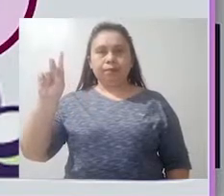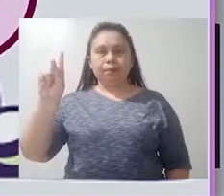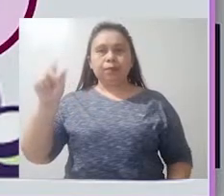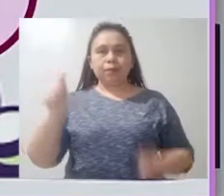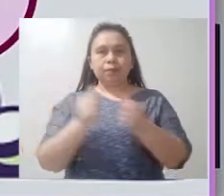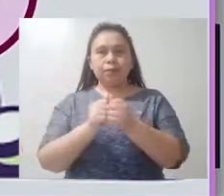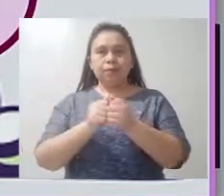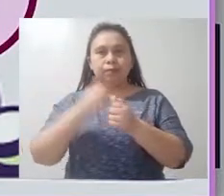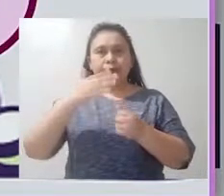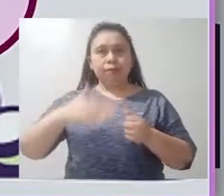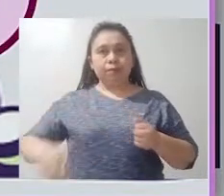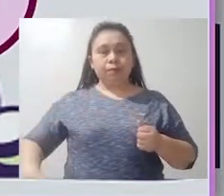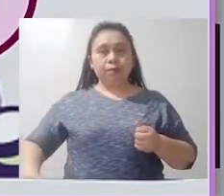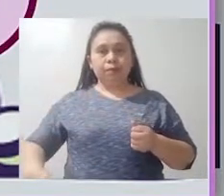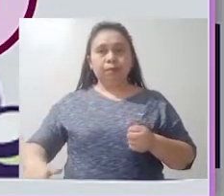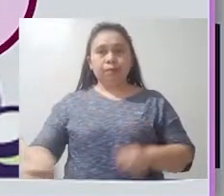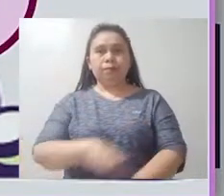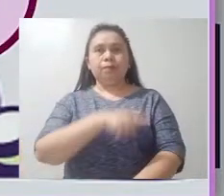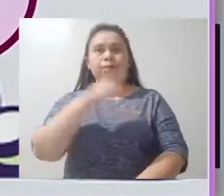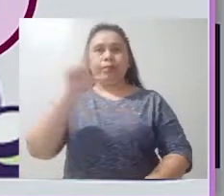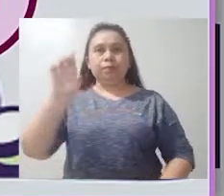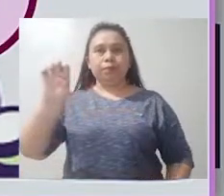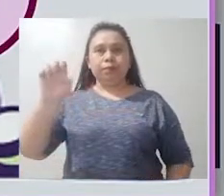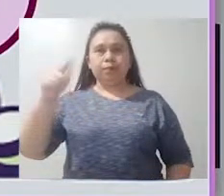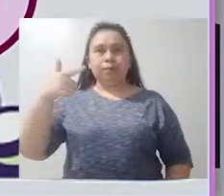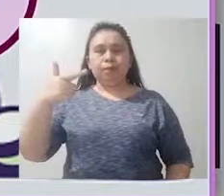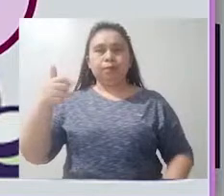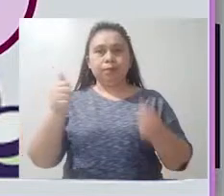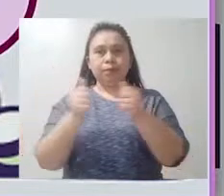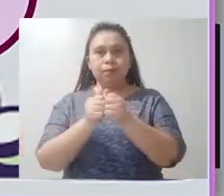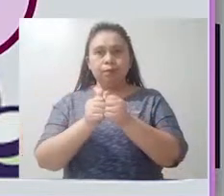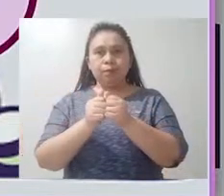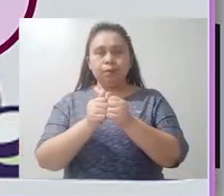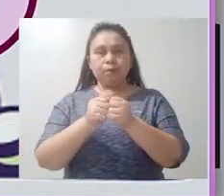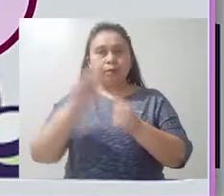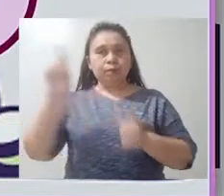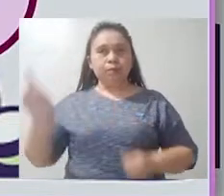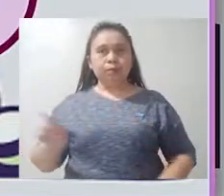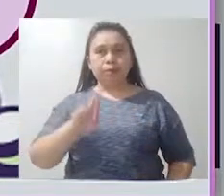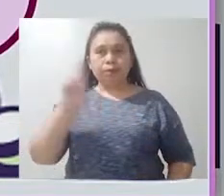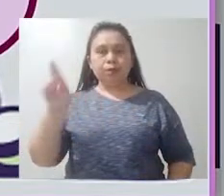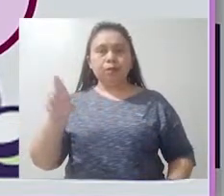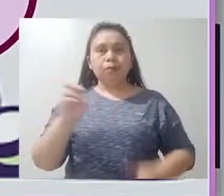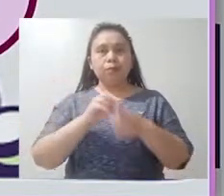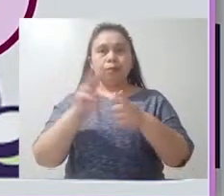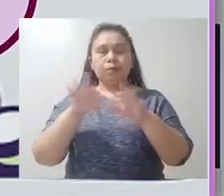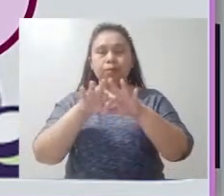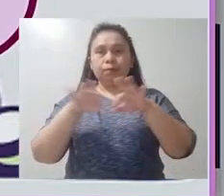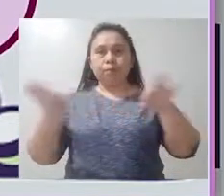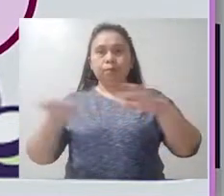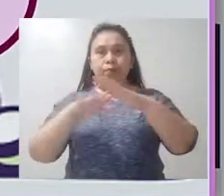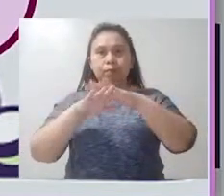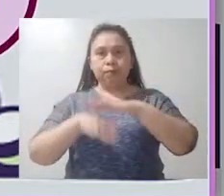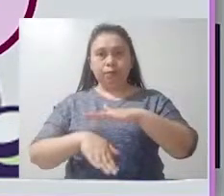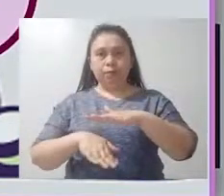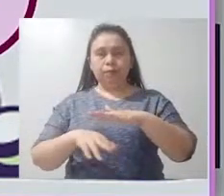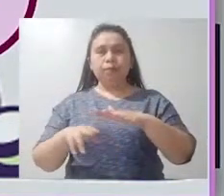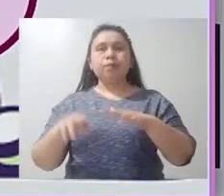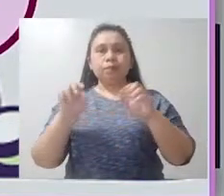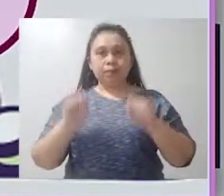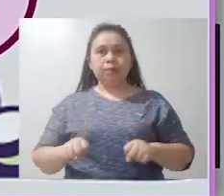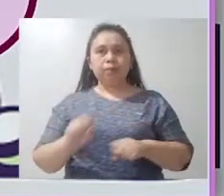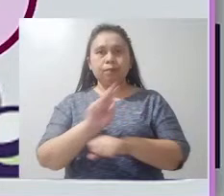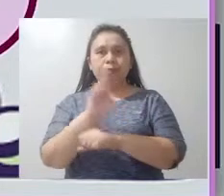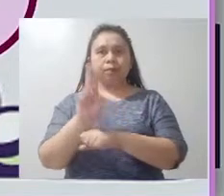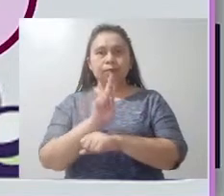body with a single long neck and with either a round or a flat bottom. It can be used as